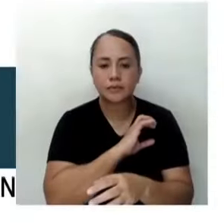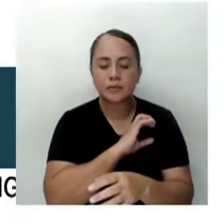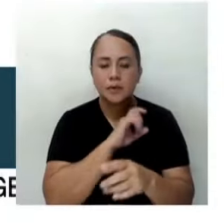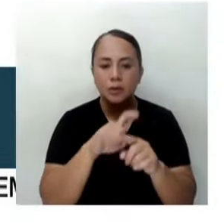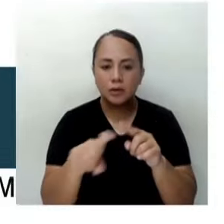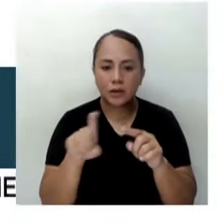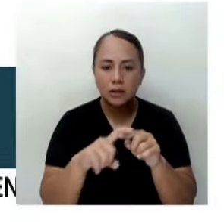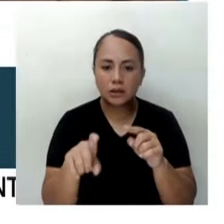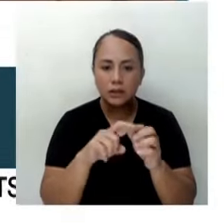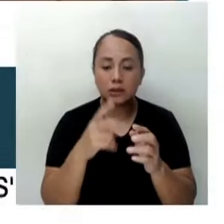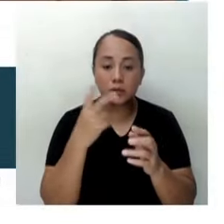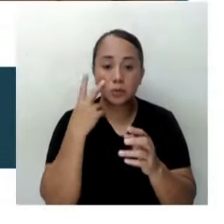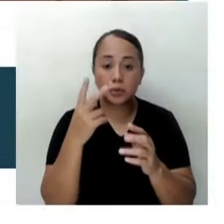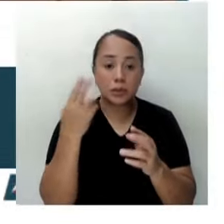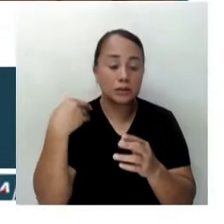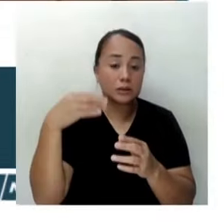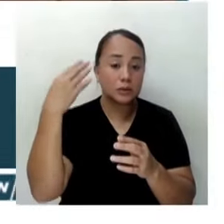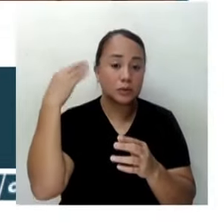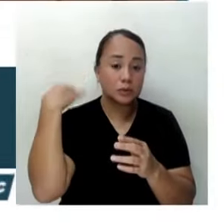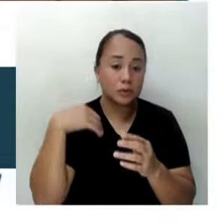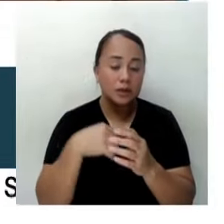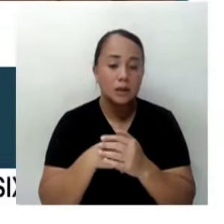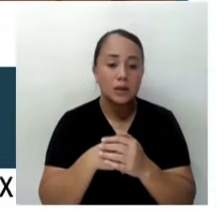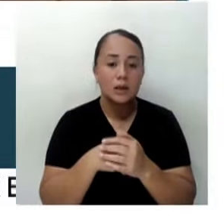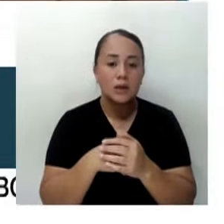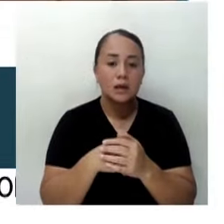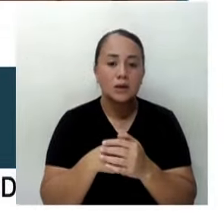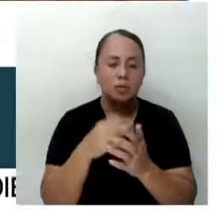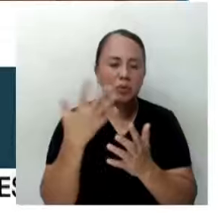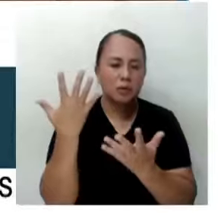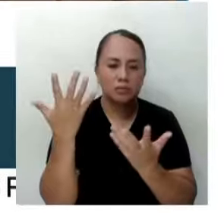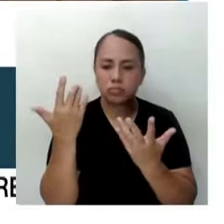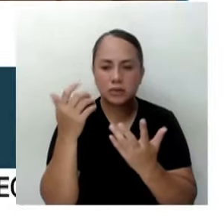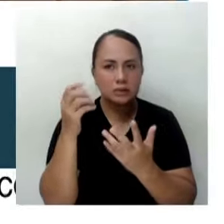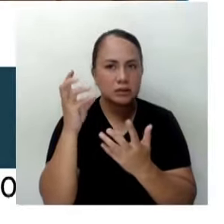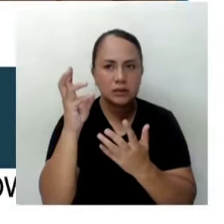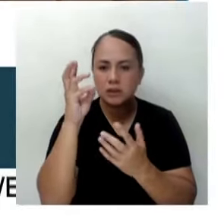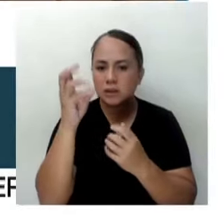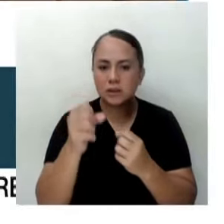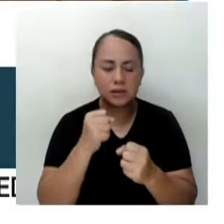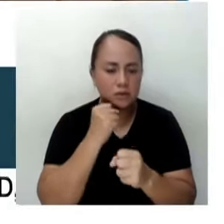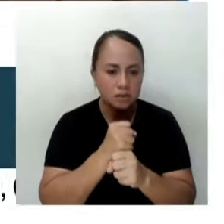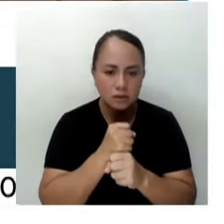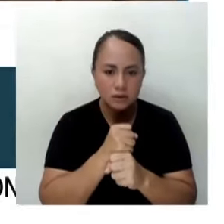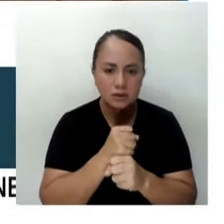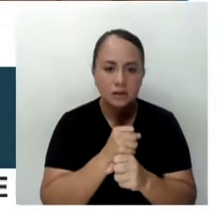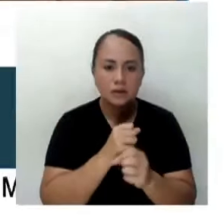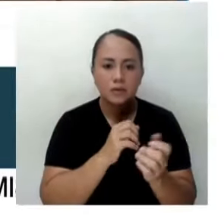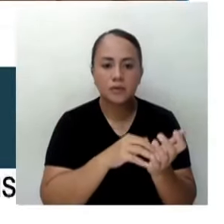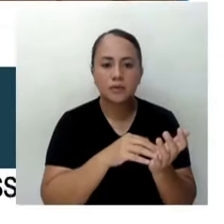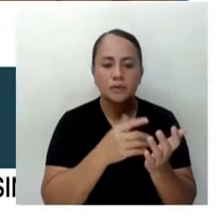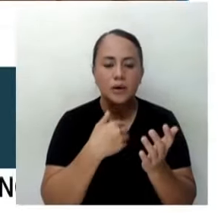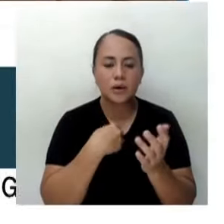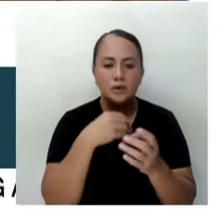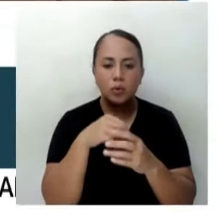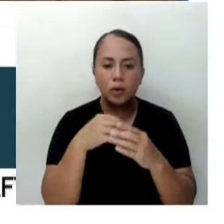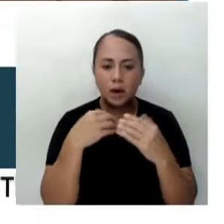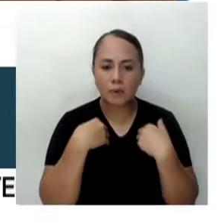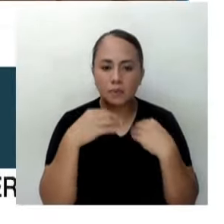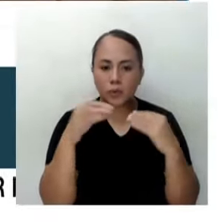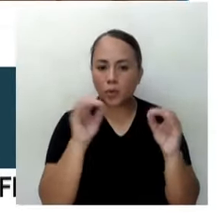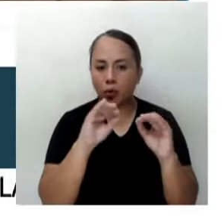If you look at the history of nuclear power over the last 60 years, except for Chernobyl, there was no